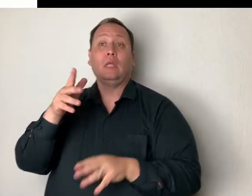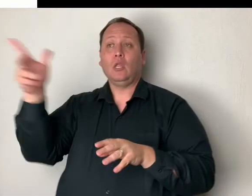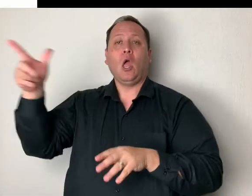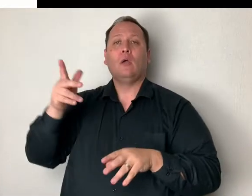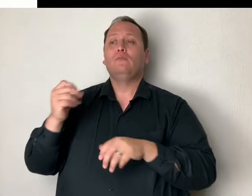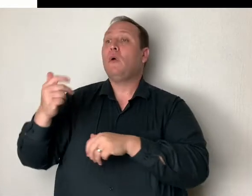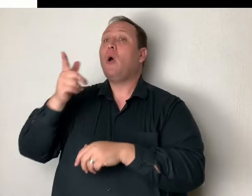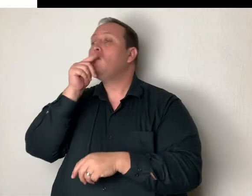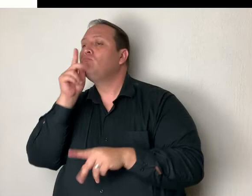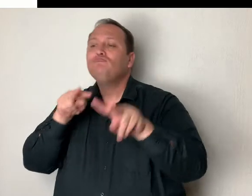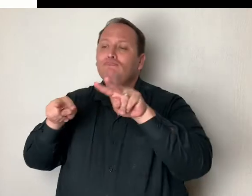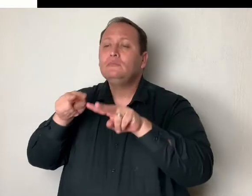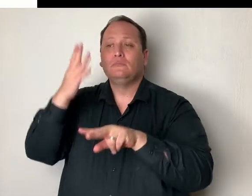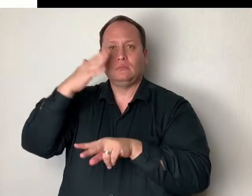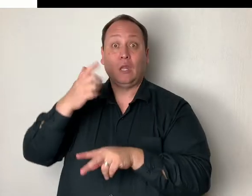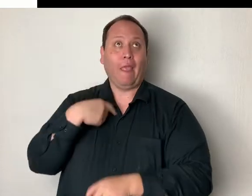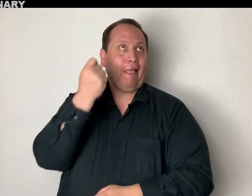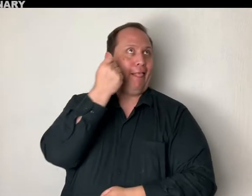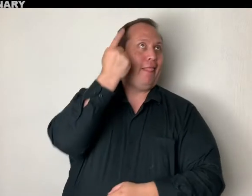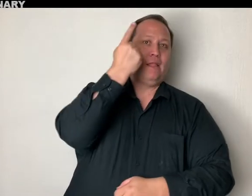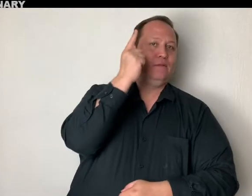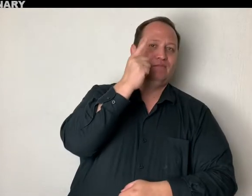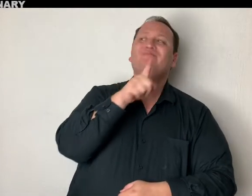up completely. They've done it before.